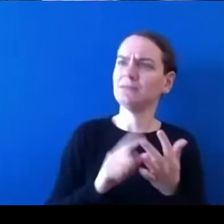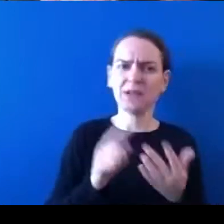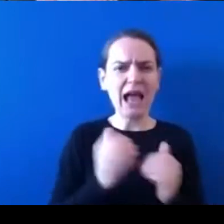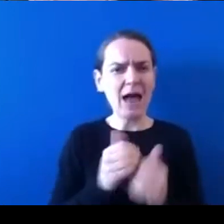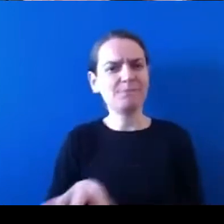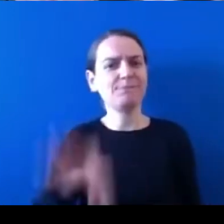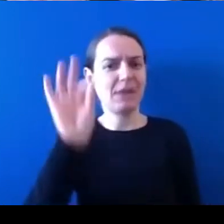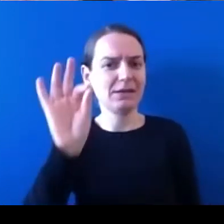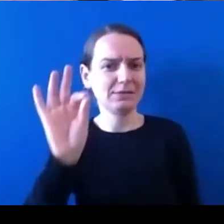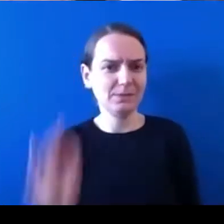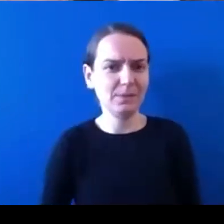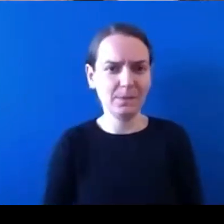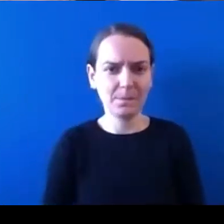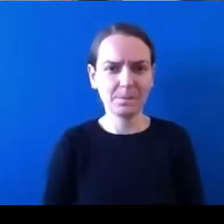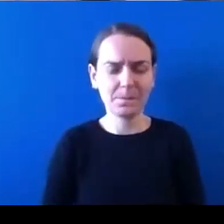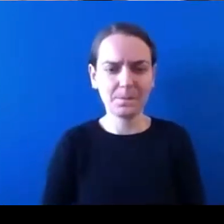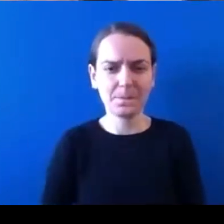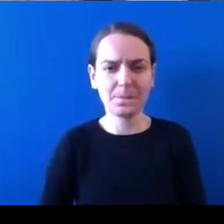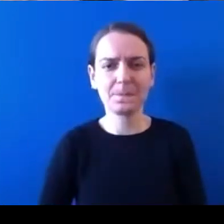studies.